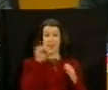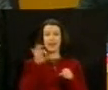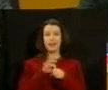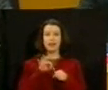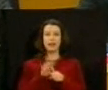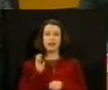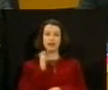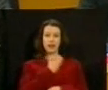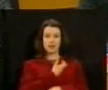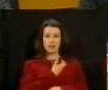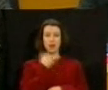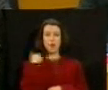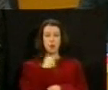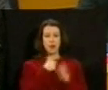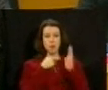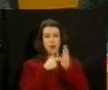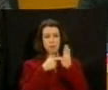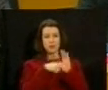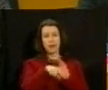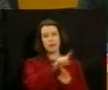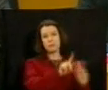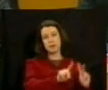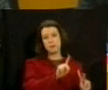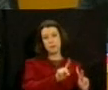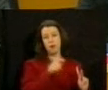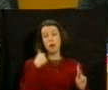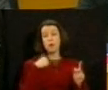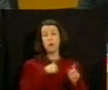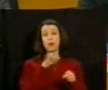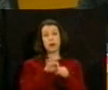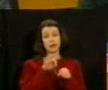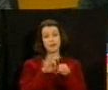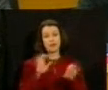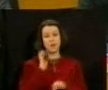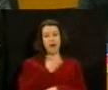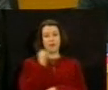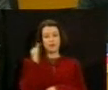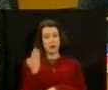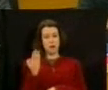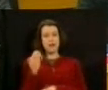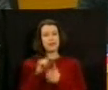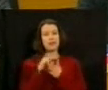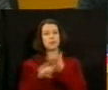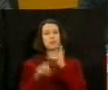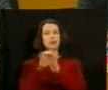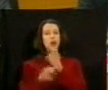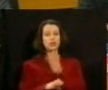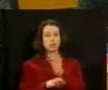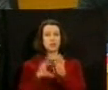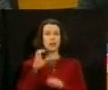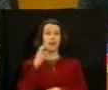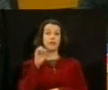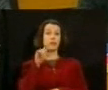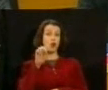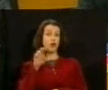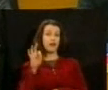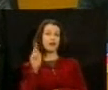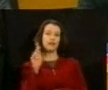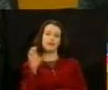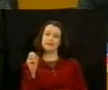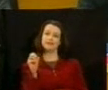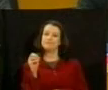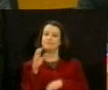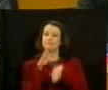their representatives. We were elected to do our job, and that's what the Constitution and the Charter of Knox County calls for. It's for us